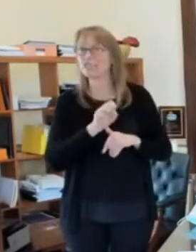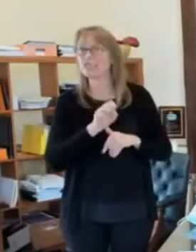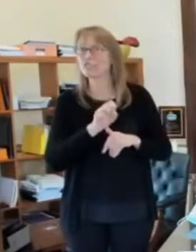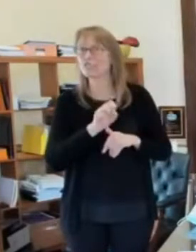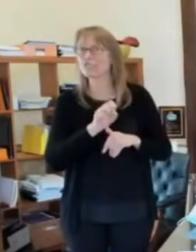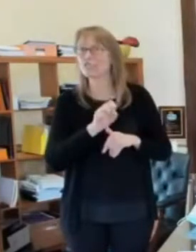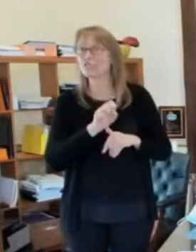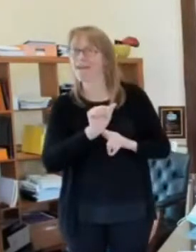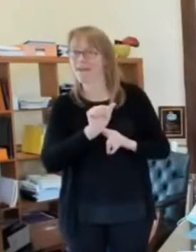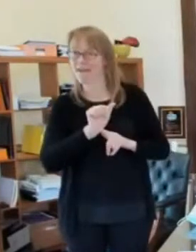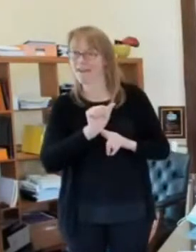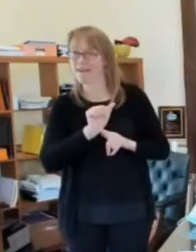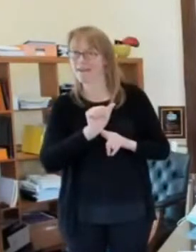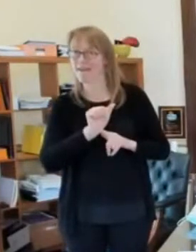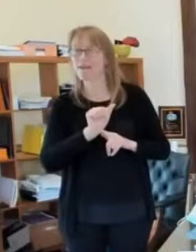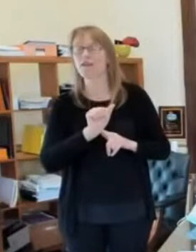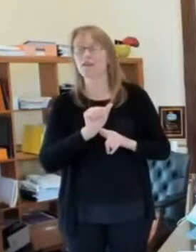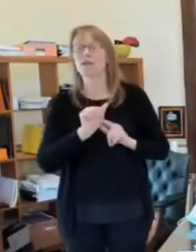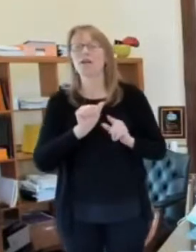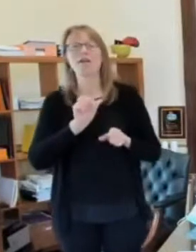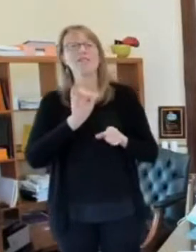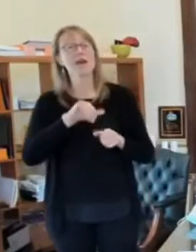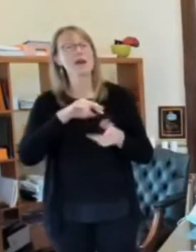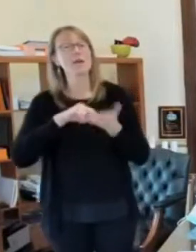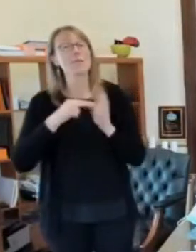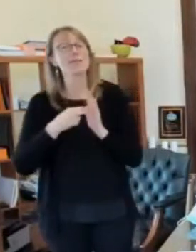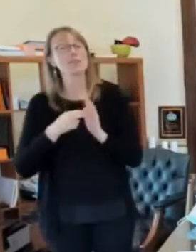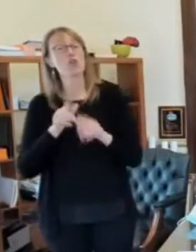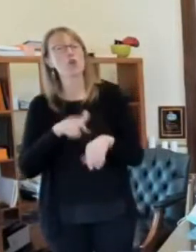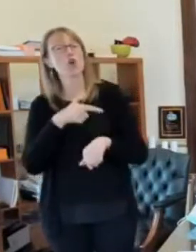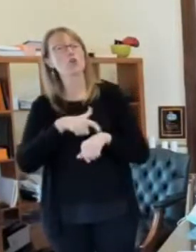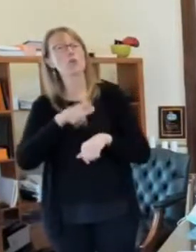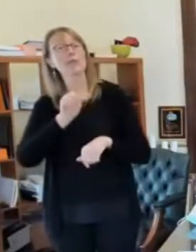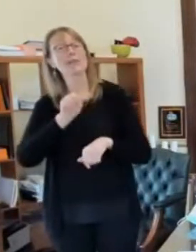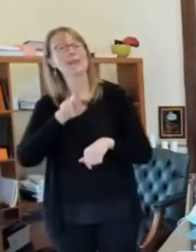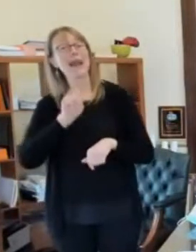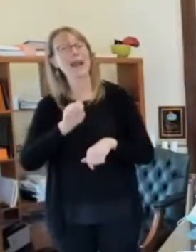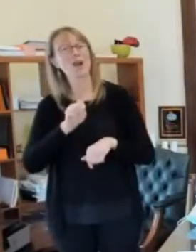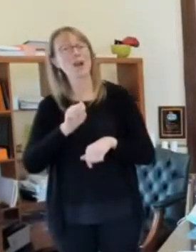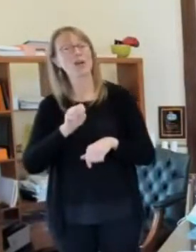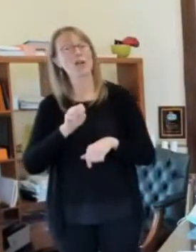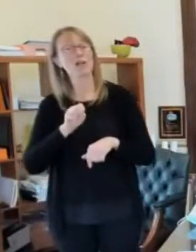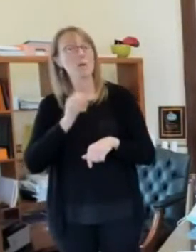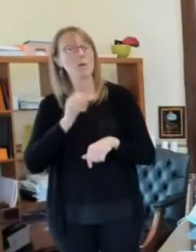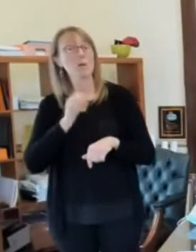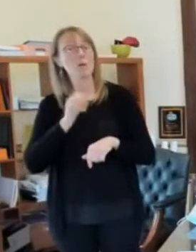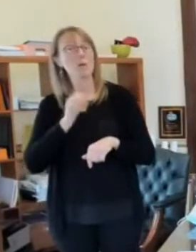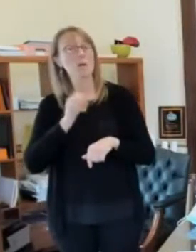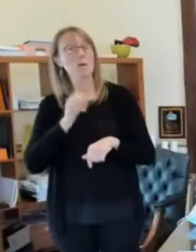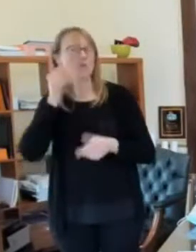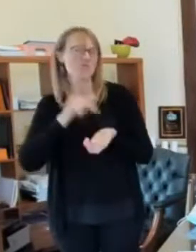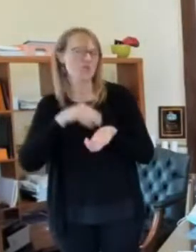care facilities, their residents and their staff. So nursing homes,